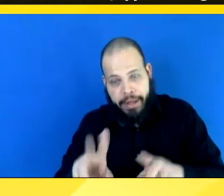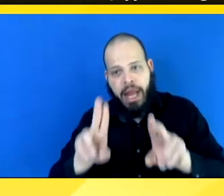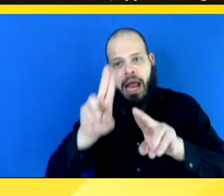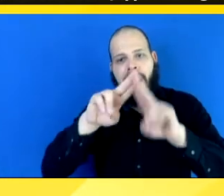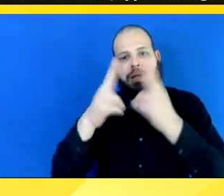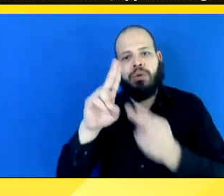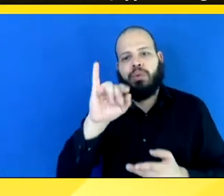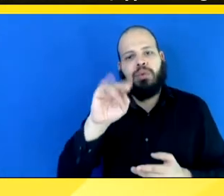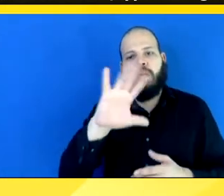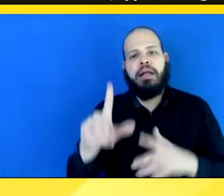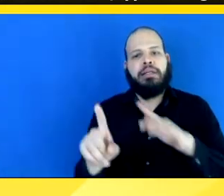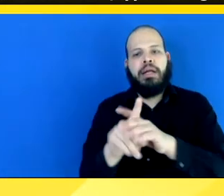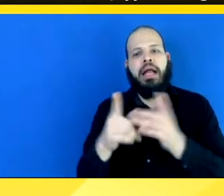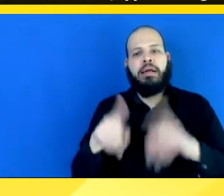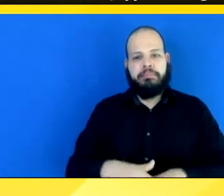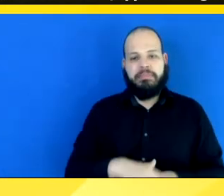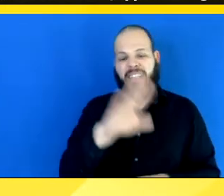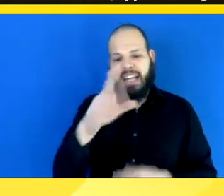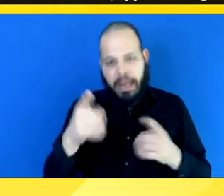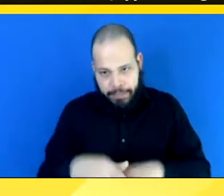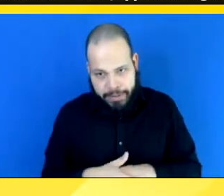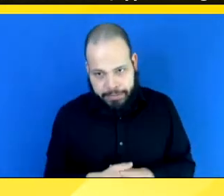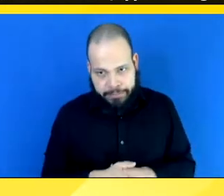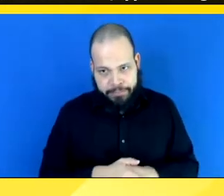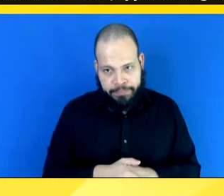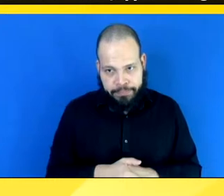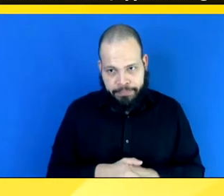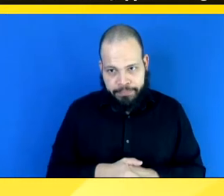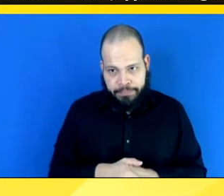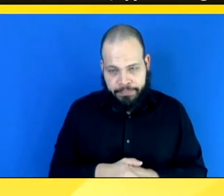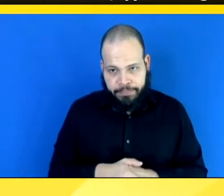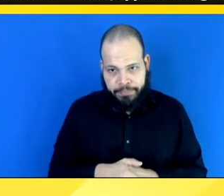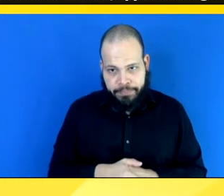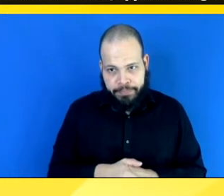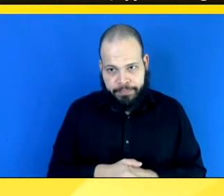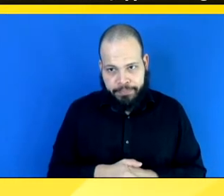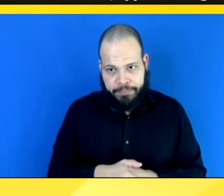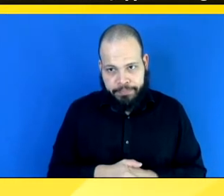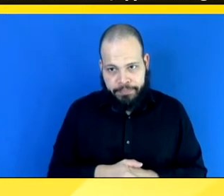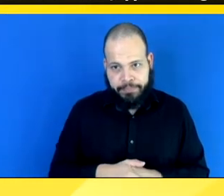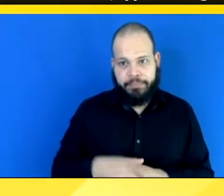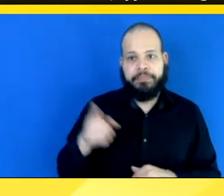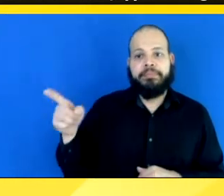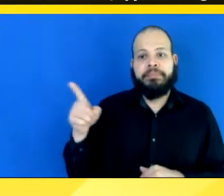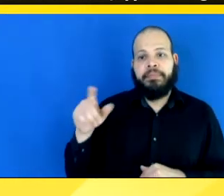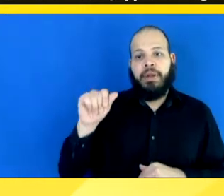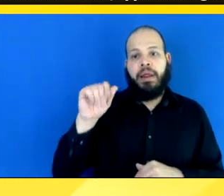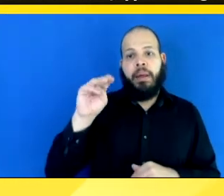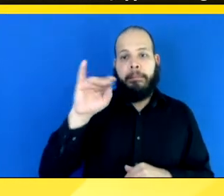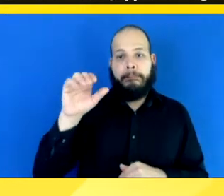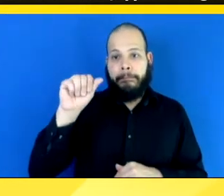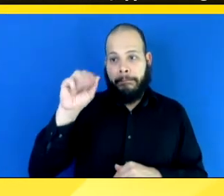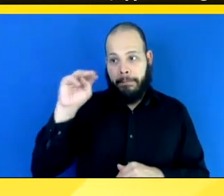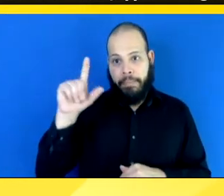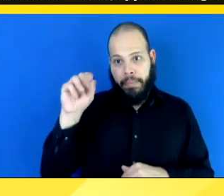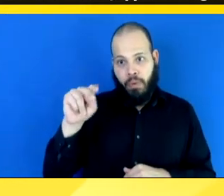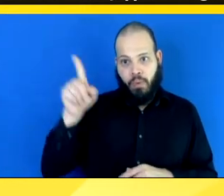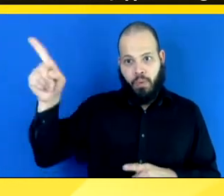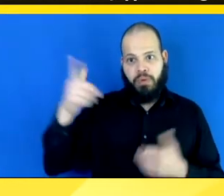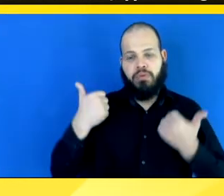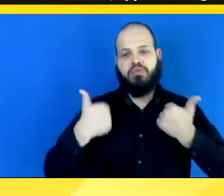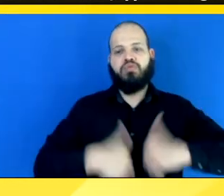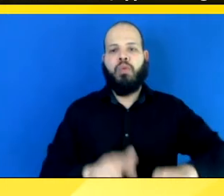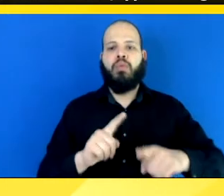But not only that, Amazon has tried to do everything they could. They send mass text messages